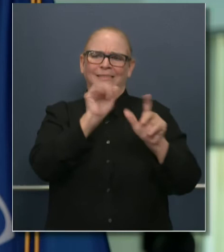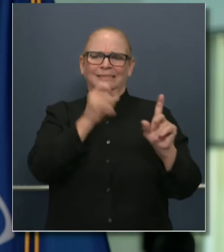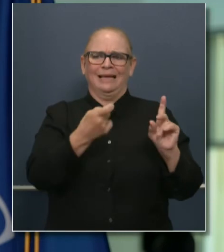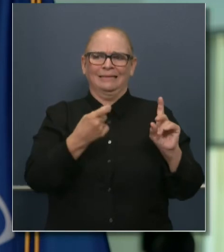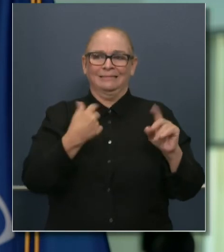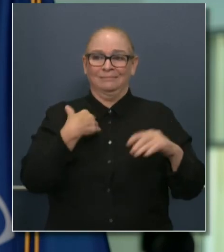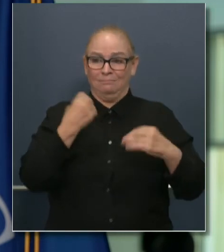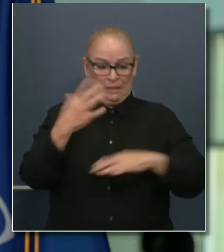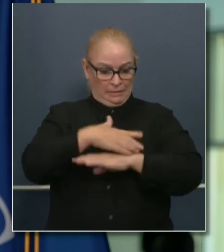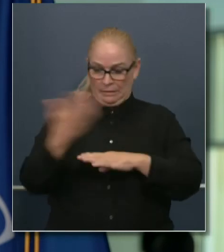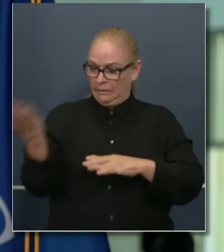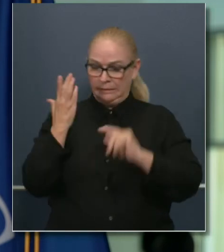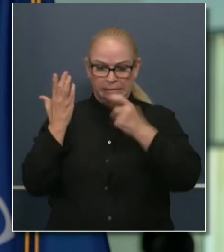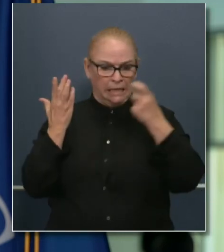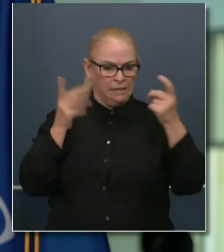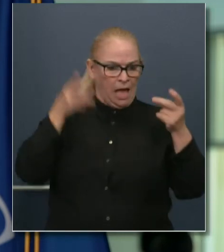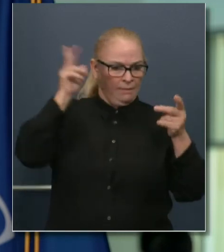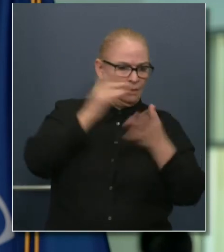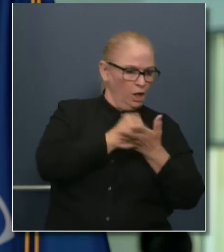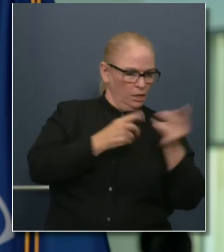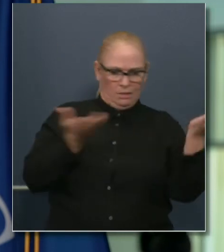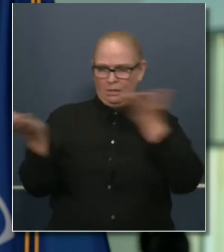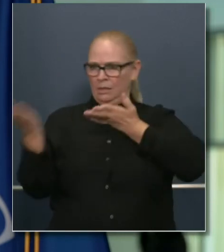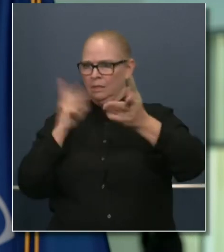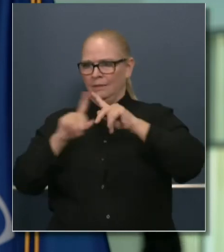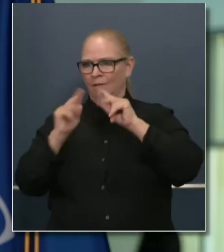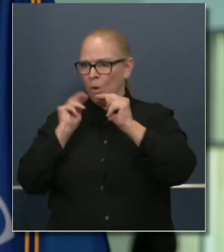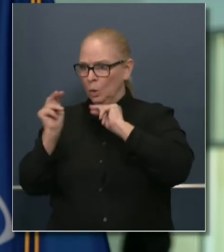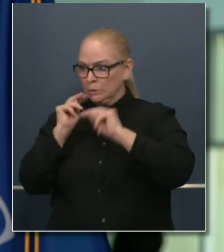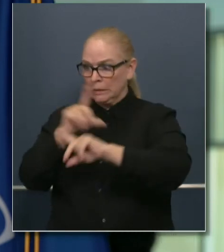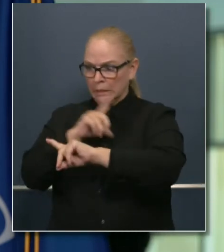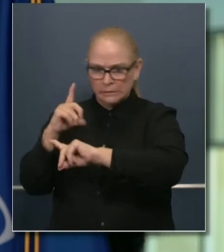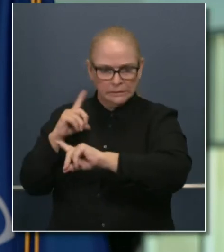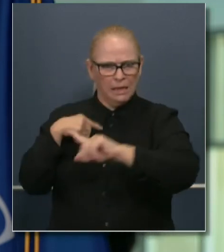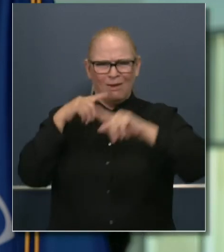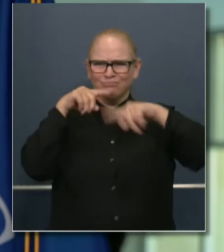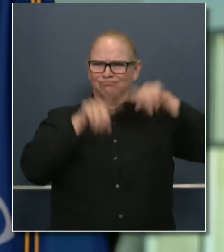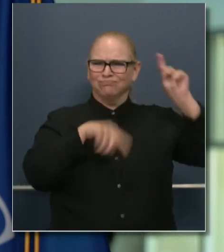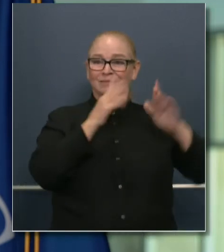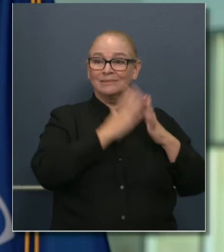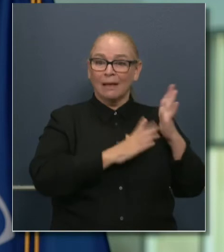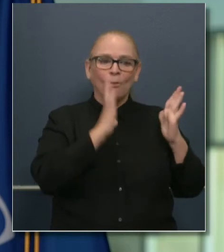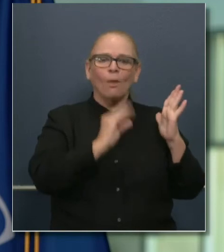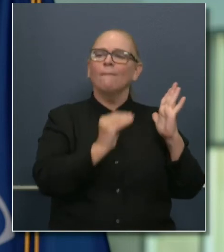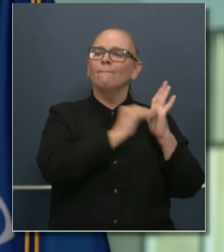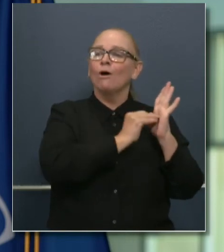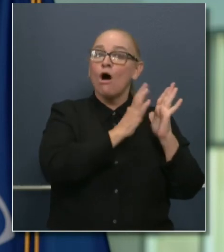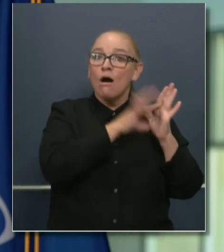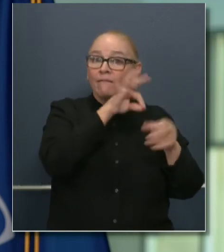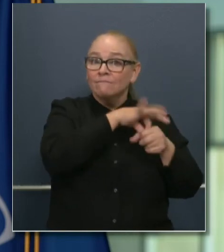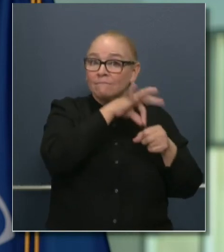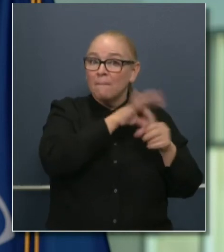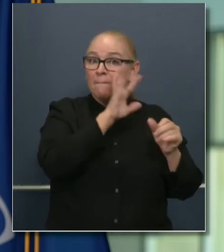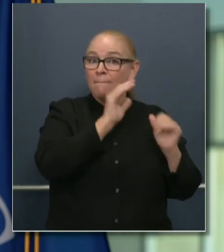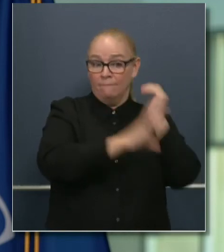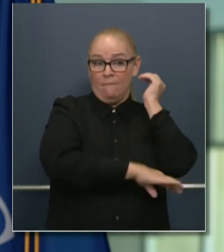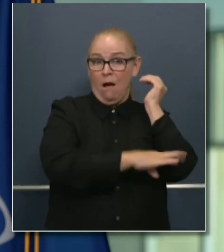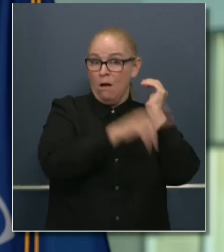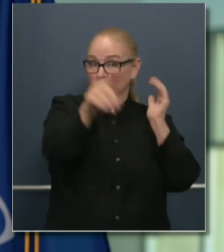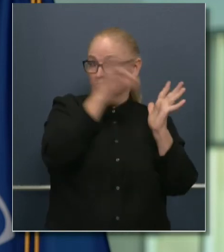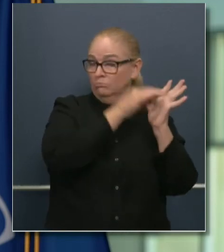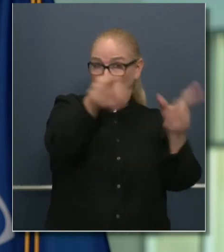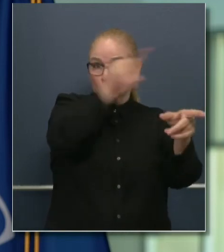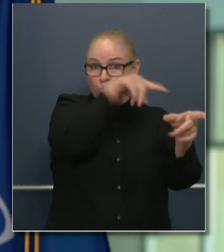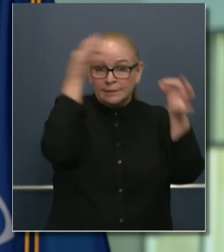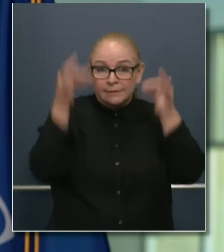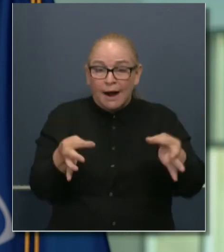that are being negotiated in the legislature, many that may end up on the ballot. As Jeremy, you become familiar with me and perhaps